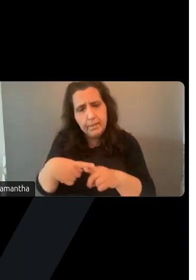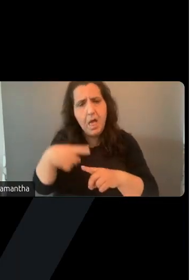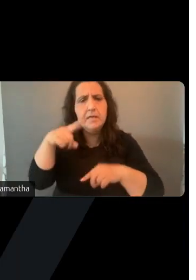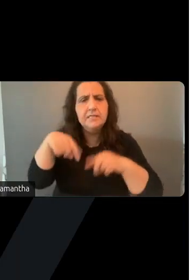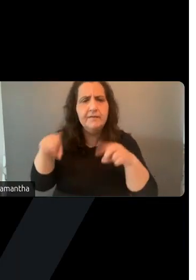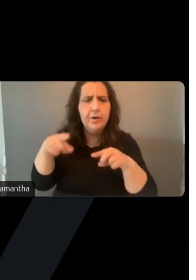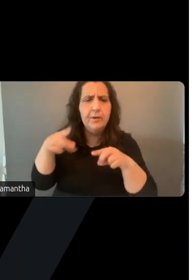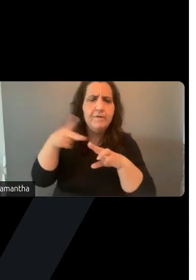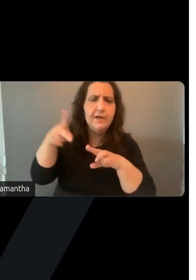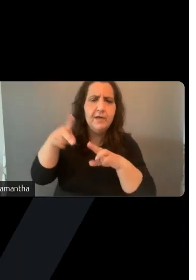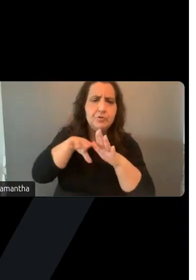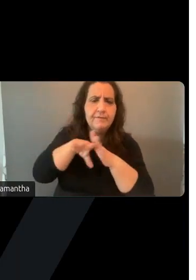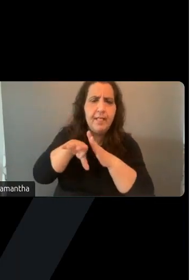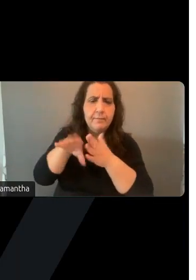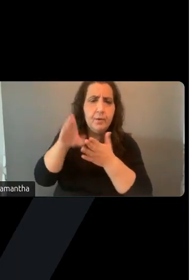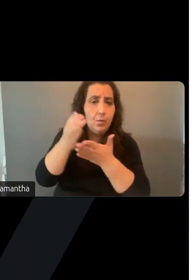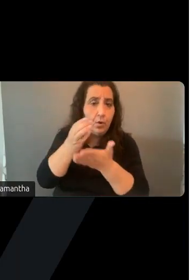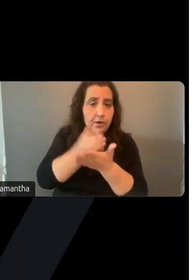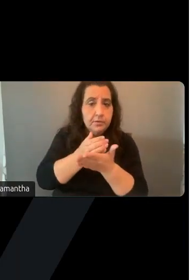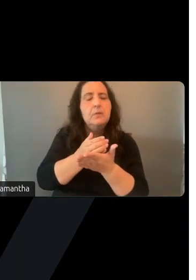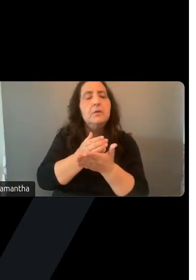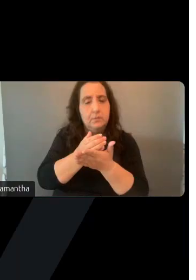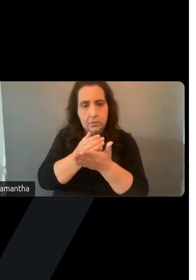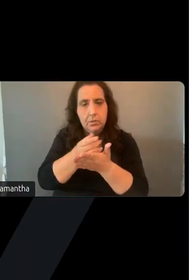courses, you would be at